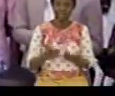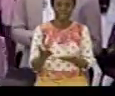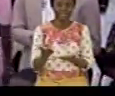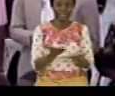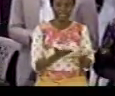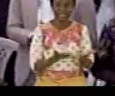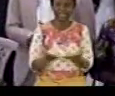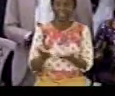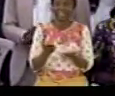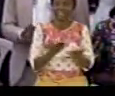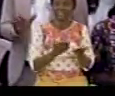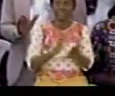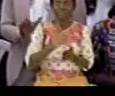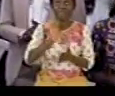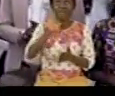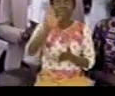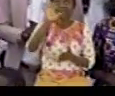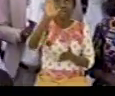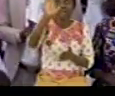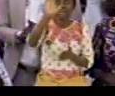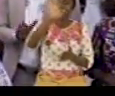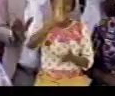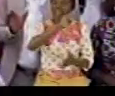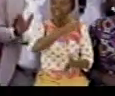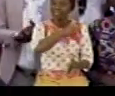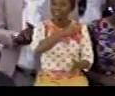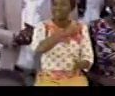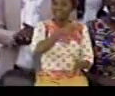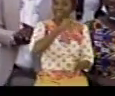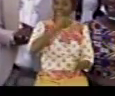say, Your